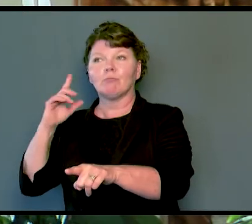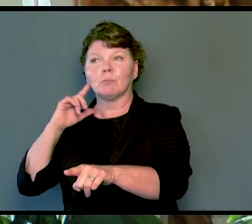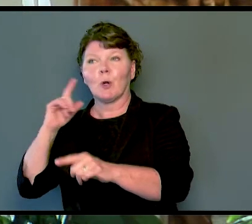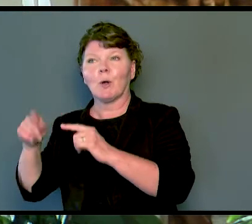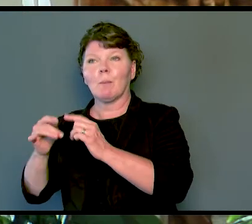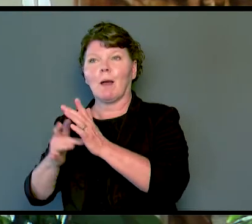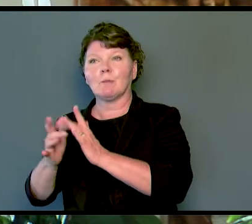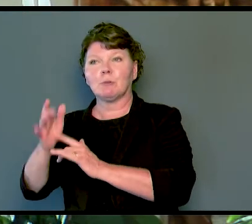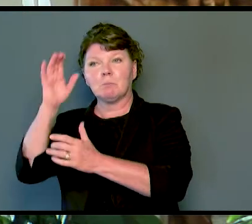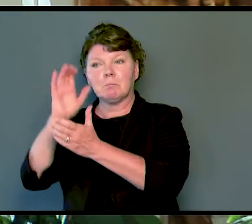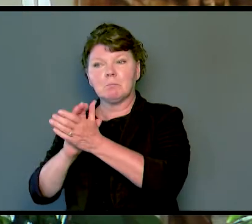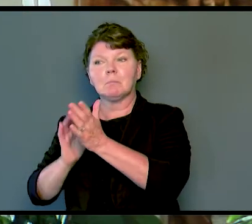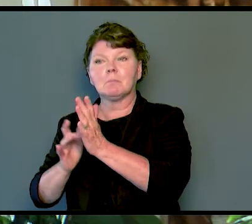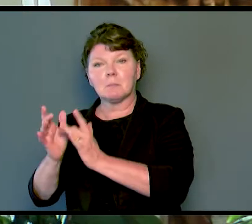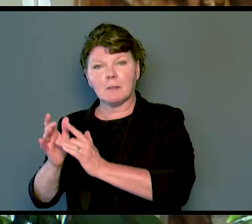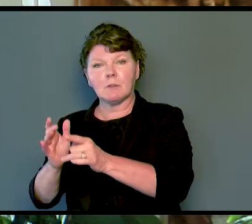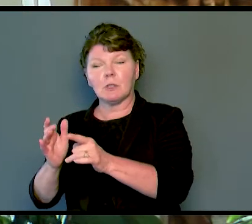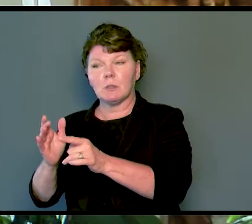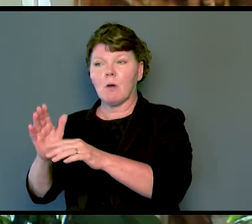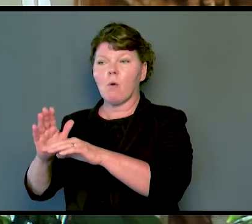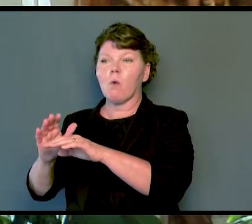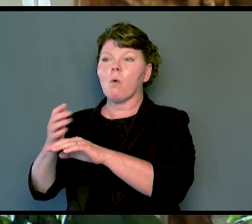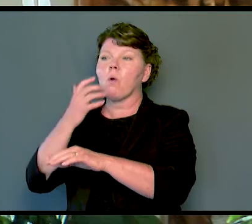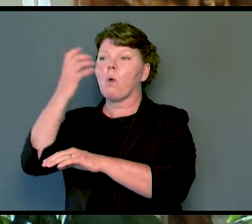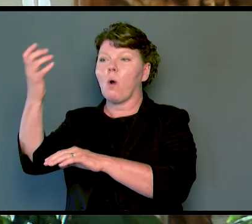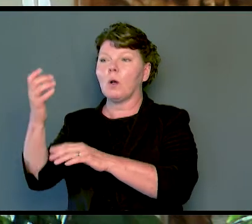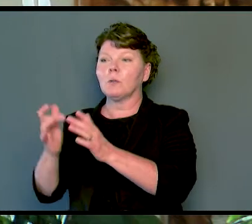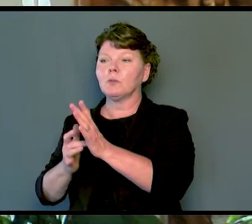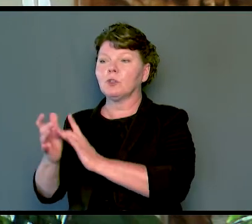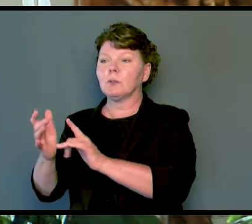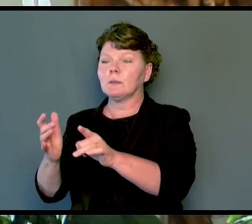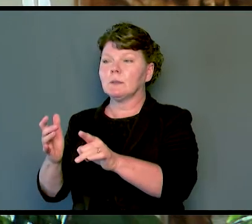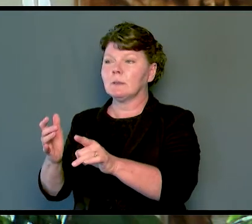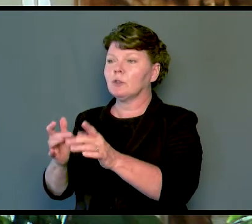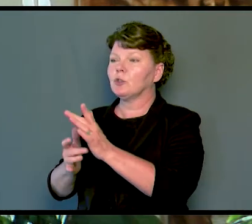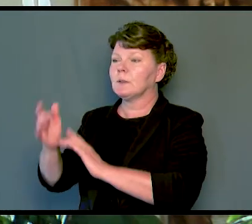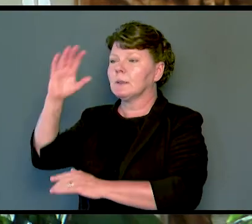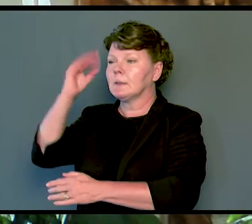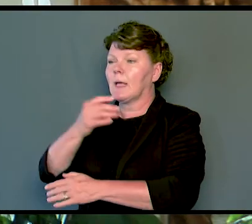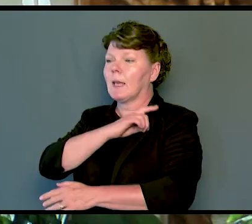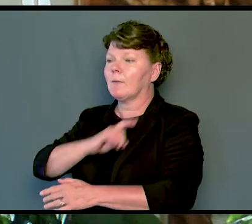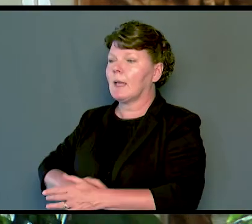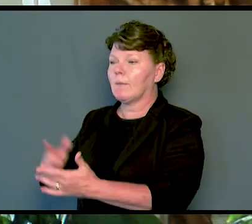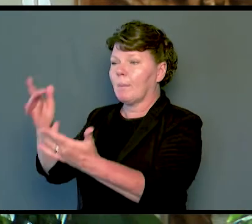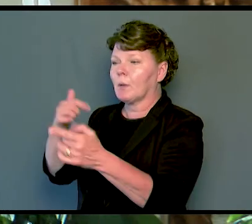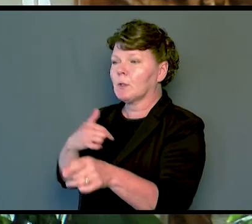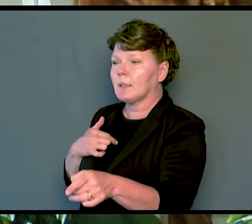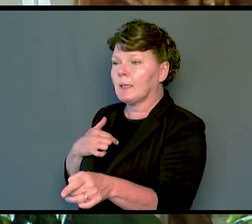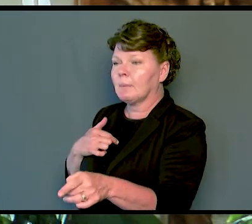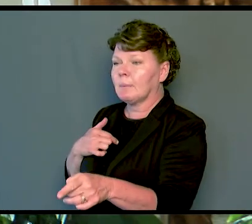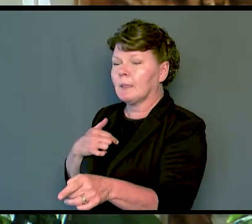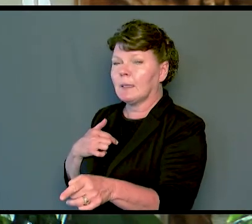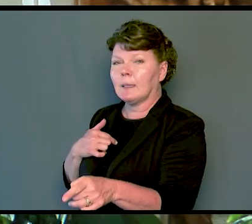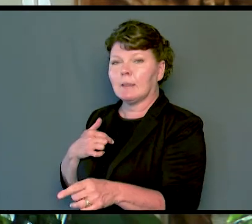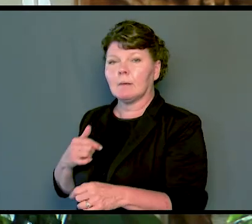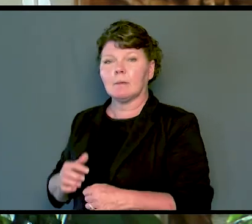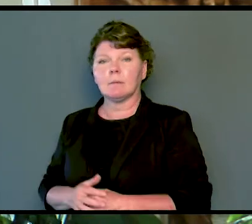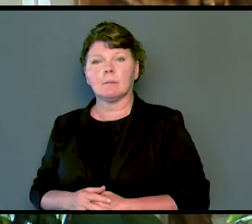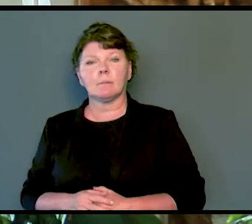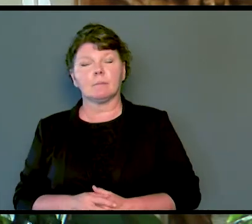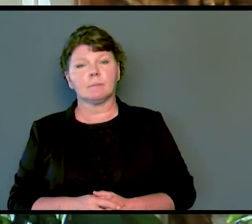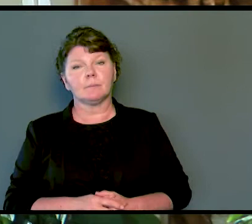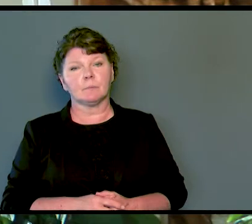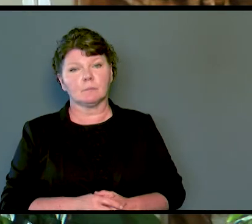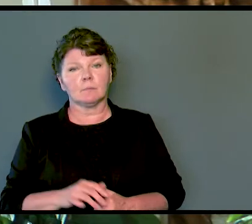heard about Jesus, he believed in him and called out to him saying, Jesus, Son of David, have mercy on me. It's just